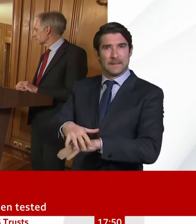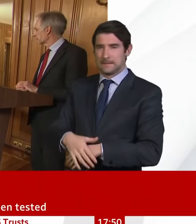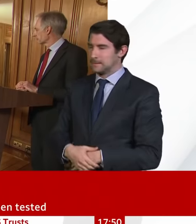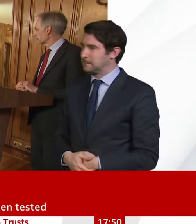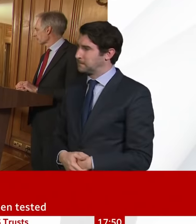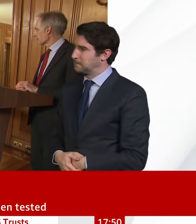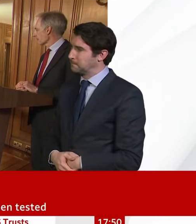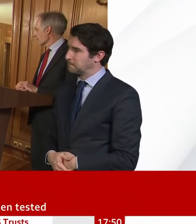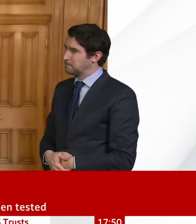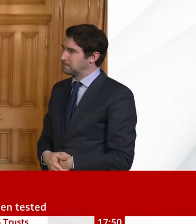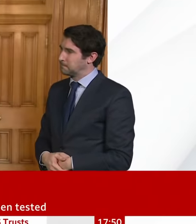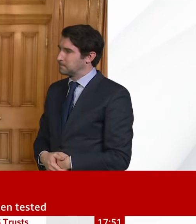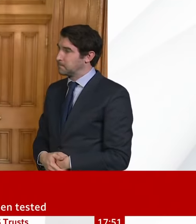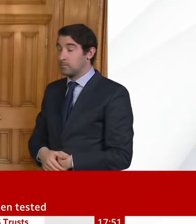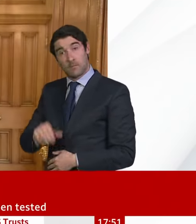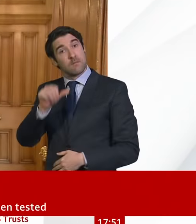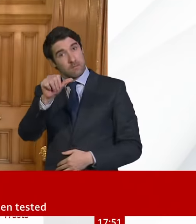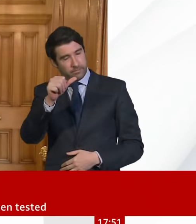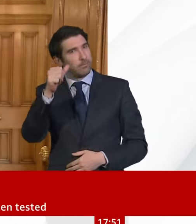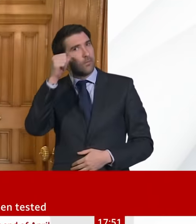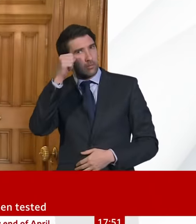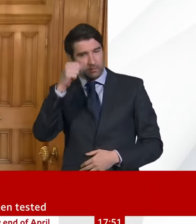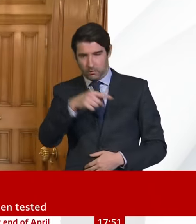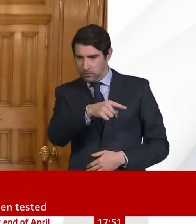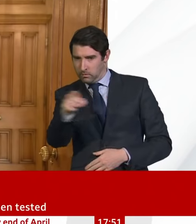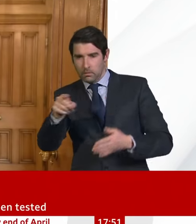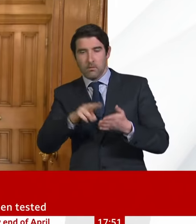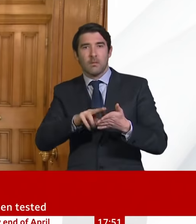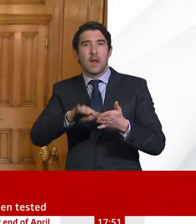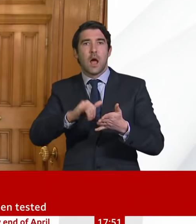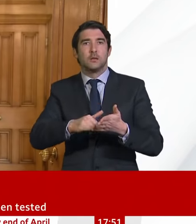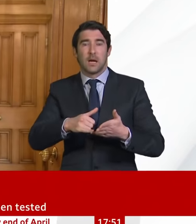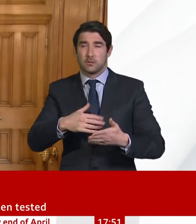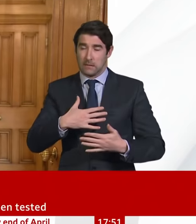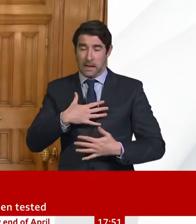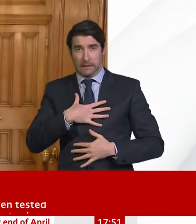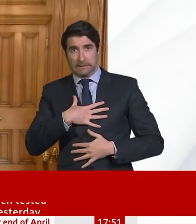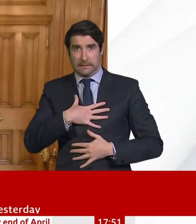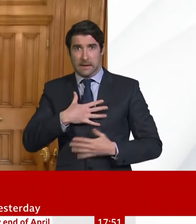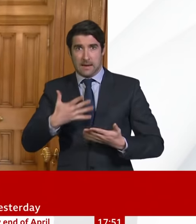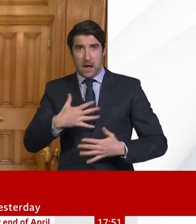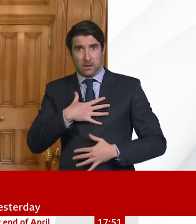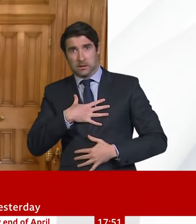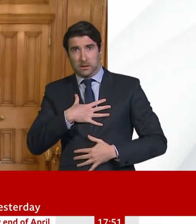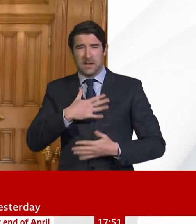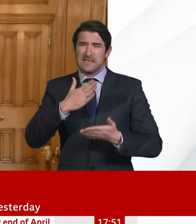and I'm glad that we're able to speed it up. It will absolutely be before